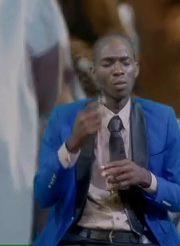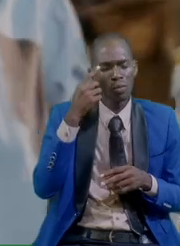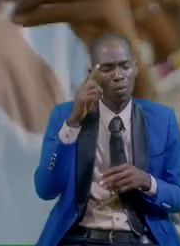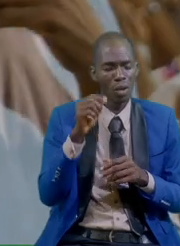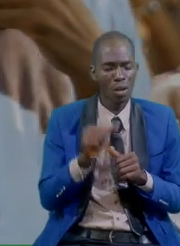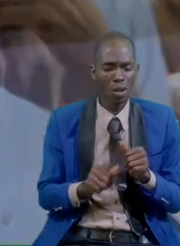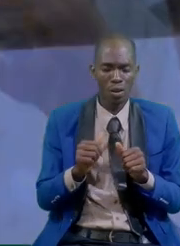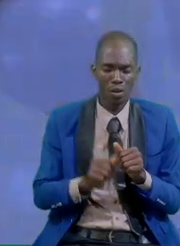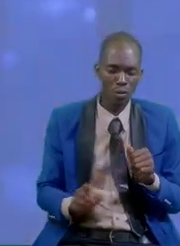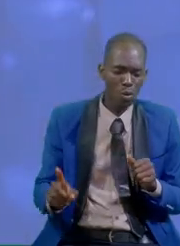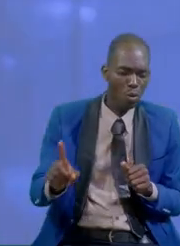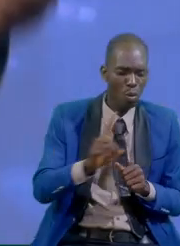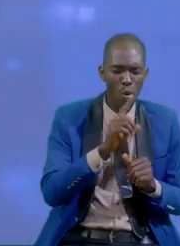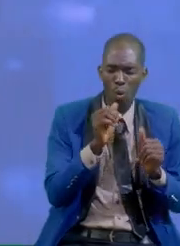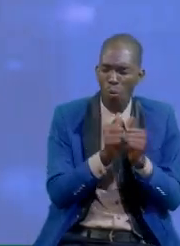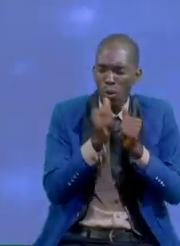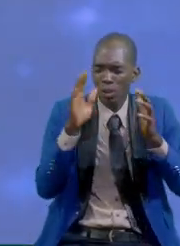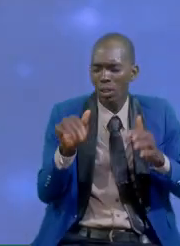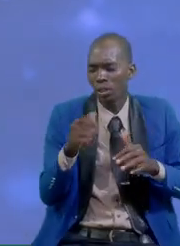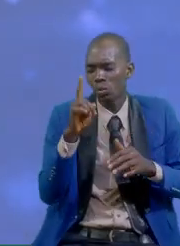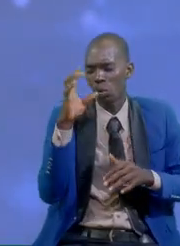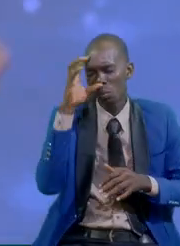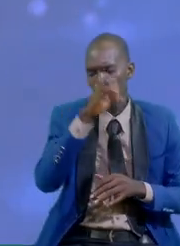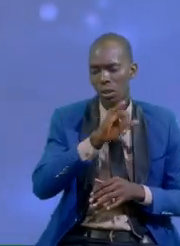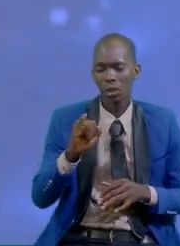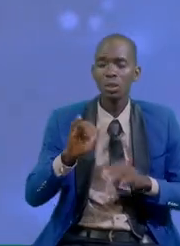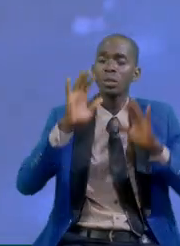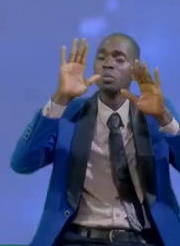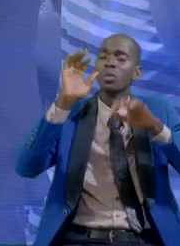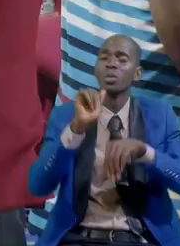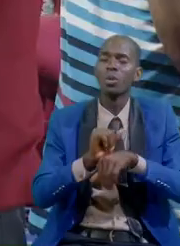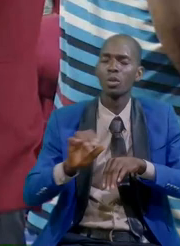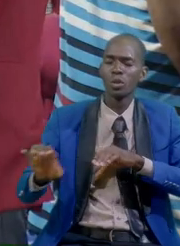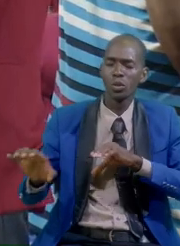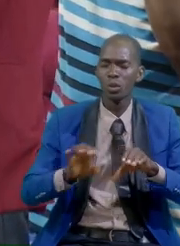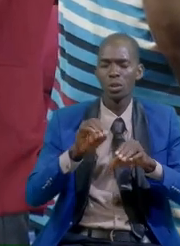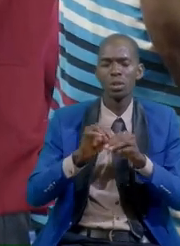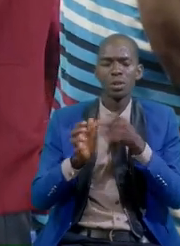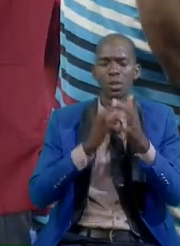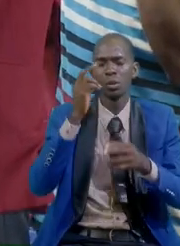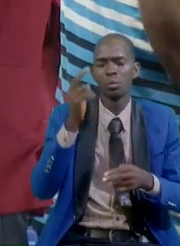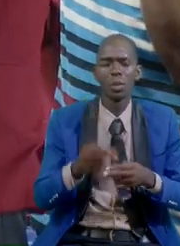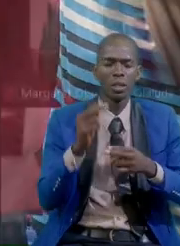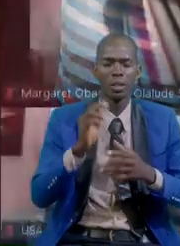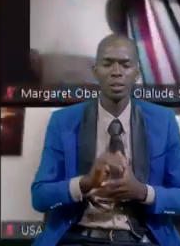everyone without exception, miracle done in Jesus' name.